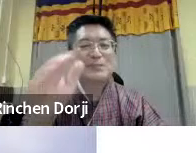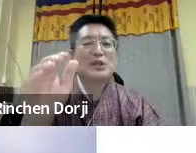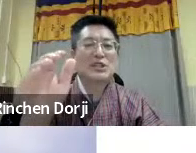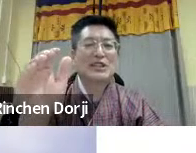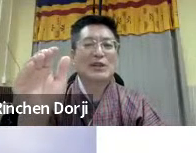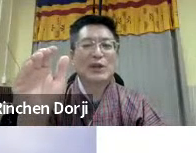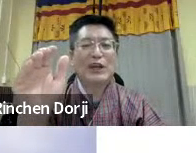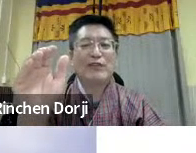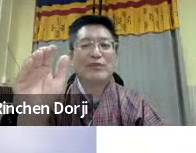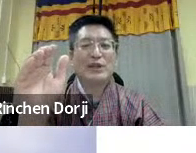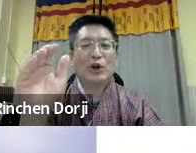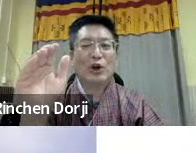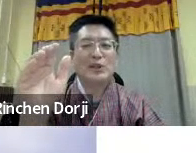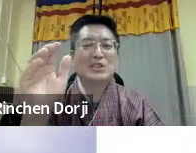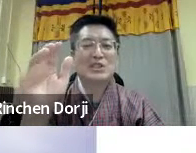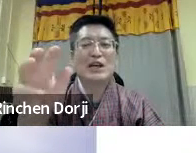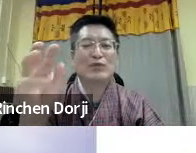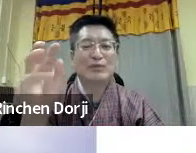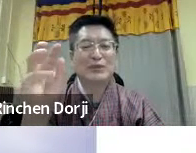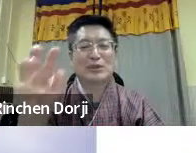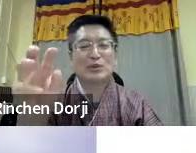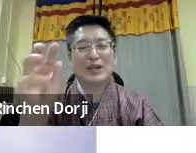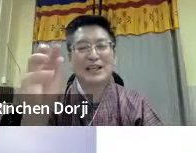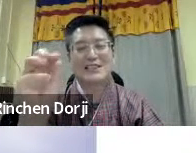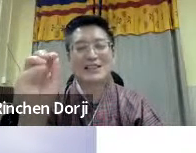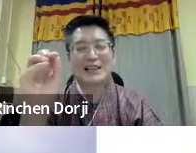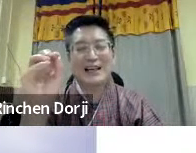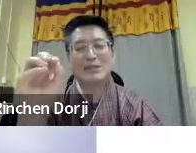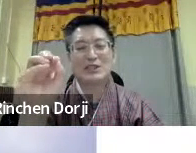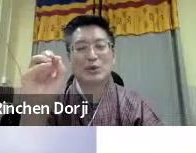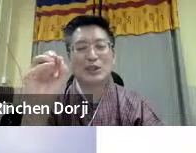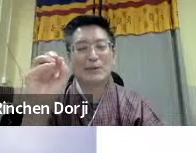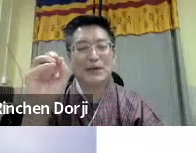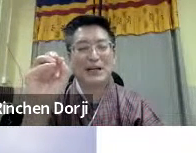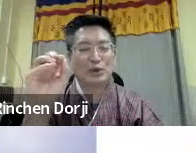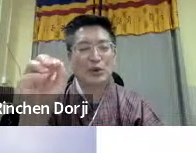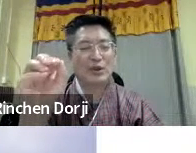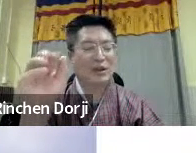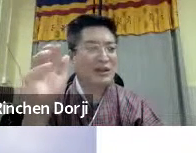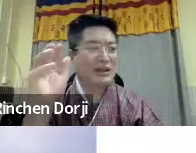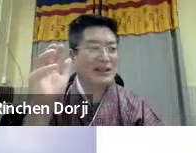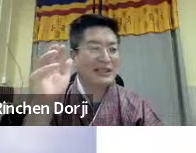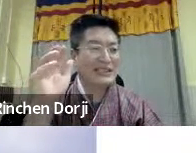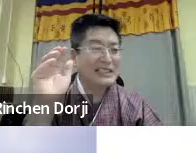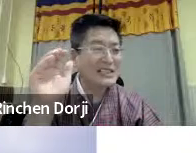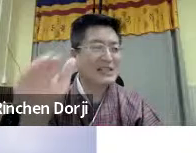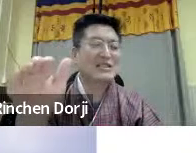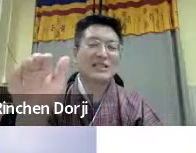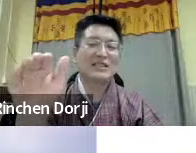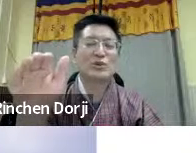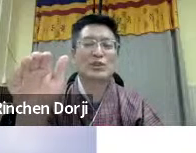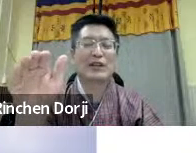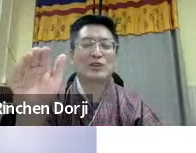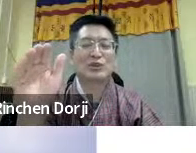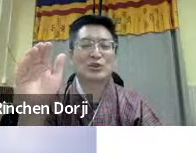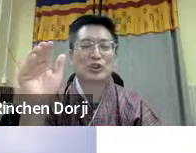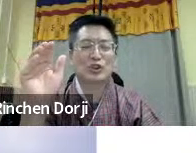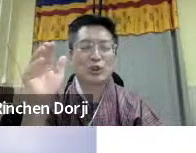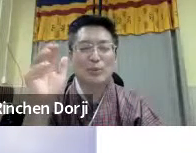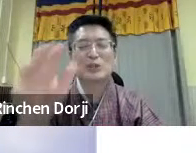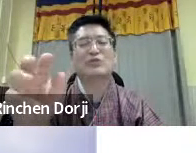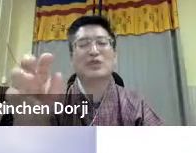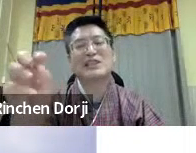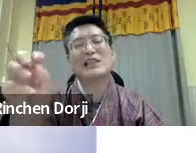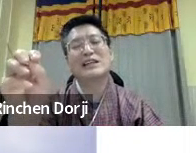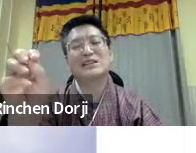the inspiration that we always derive from the throne has helped us to keep us going. The teachers in the schools have shown